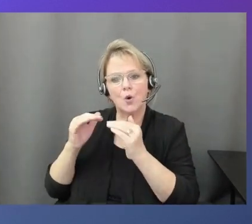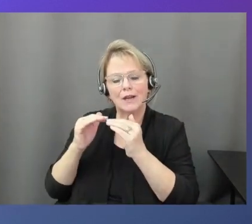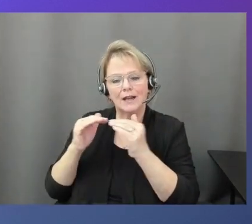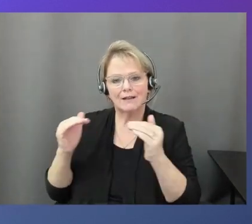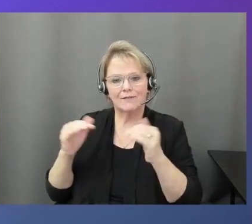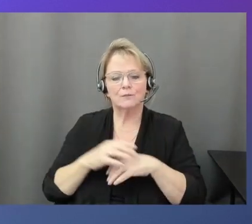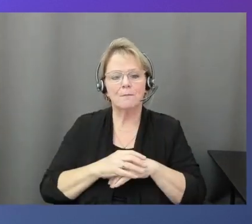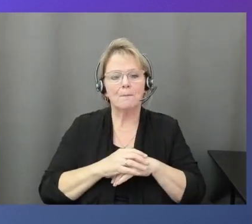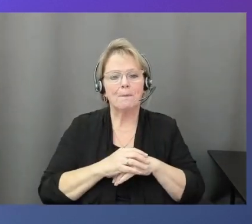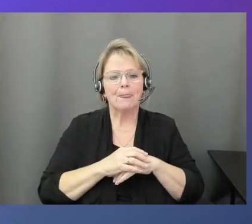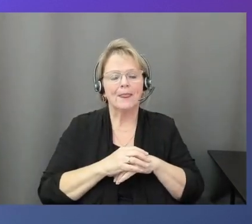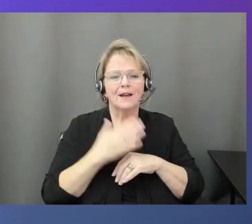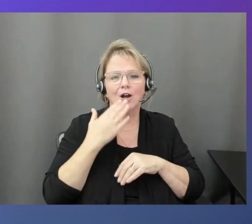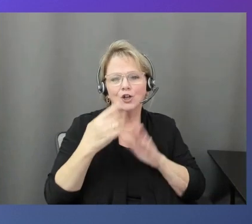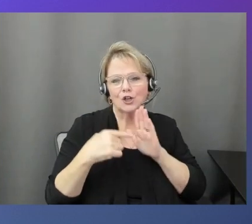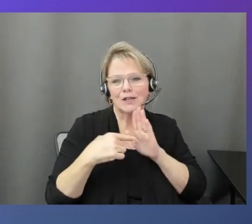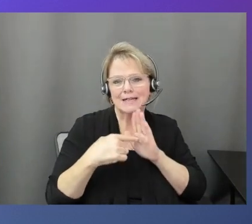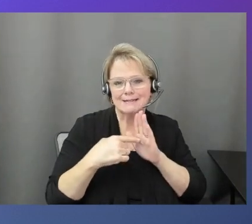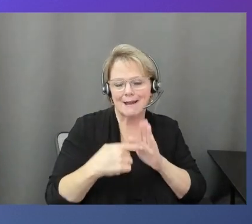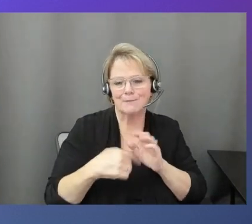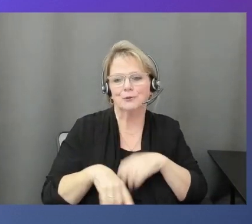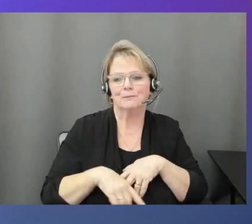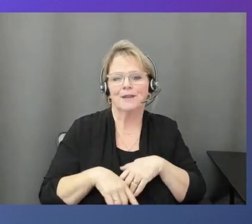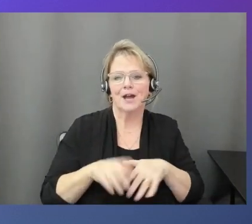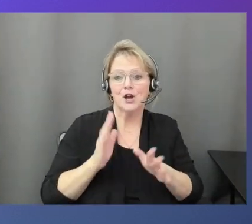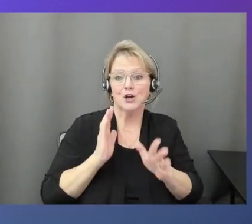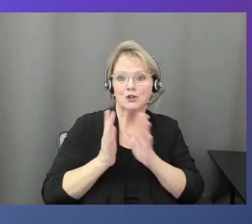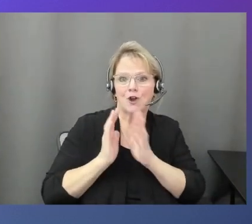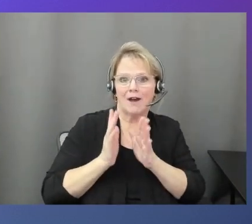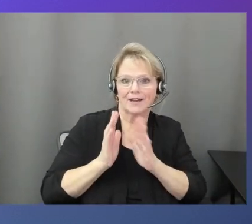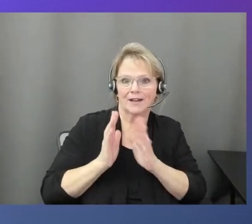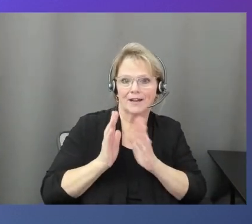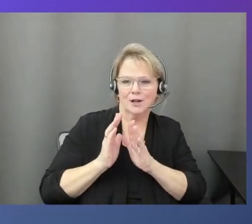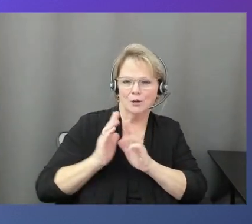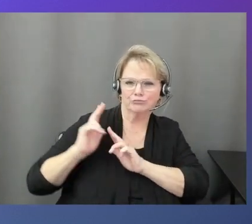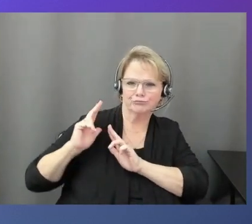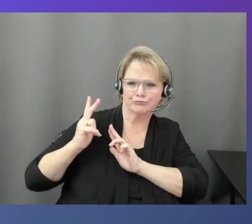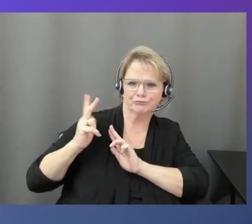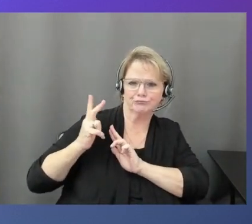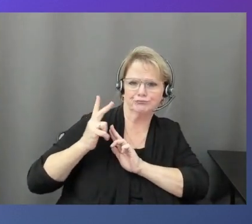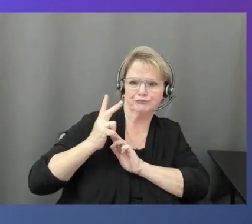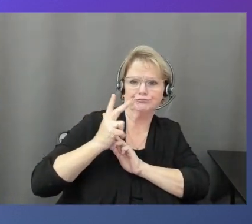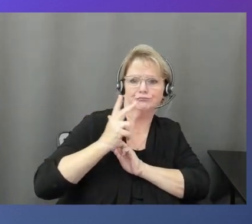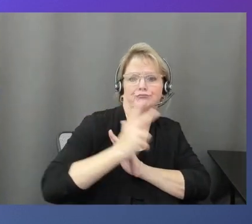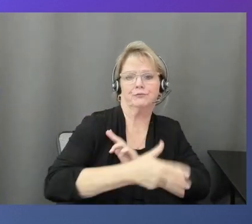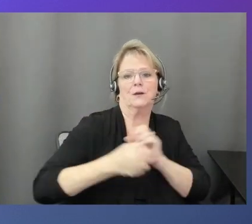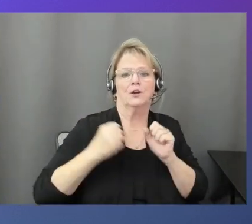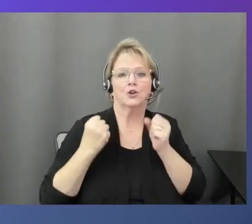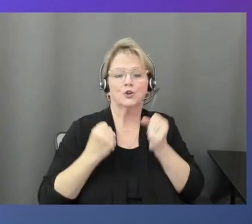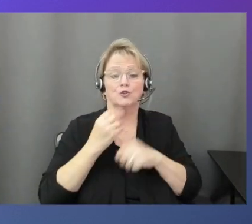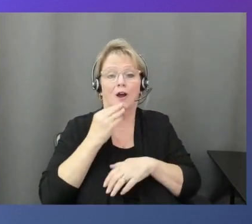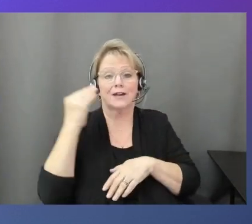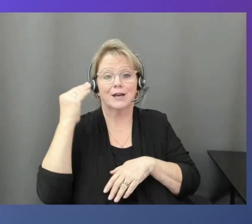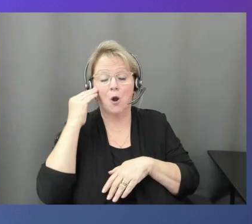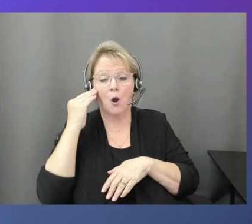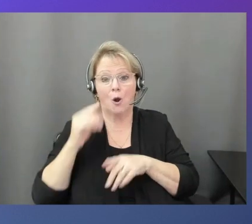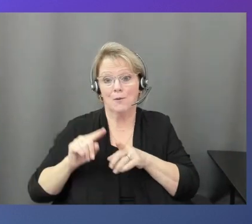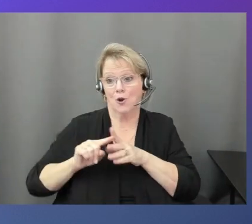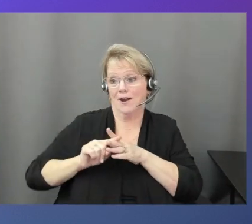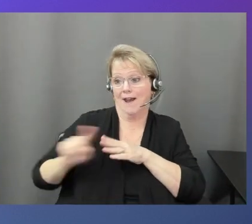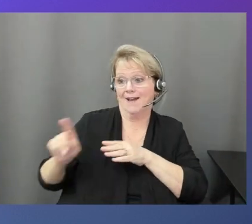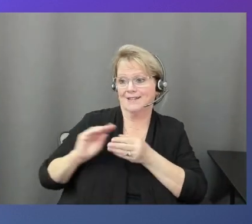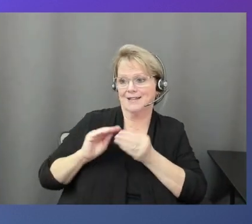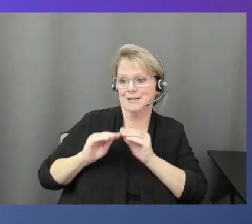earlier in terms of traffic or rush hour traffic. So imagine the following. You're driving home from a long day at work. You're at exit 3. You just passed exit